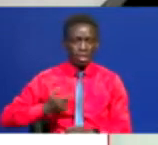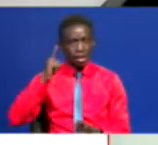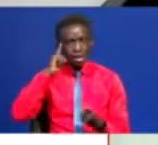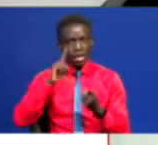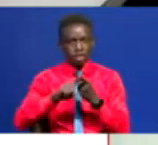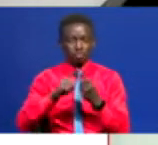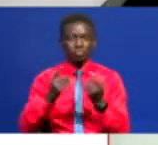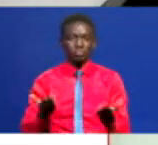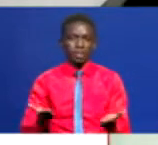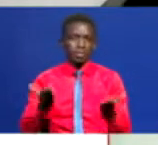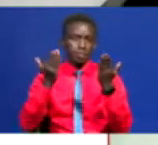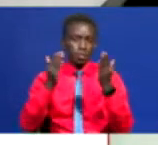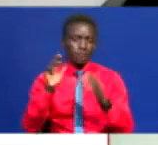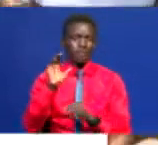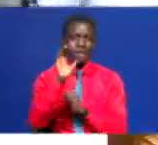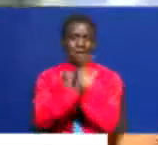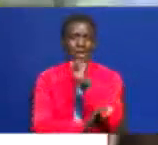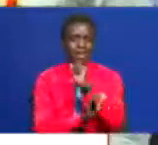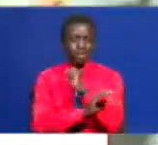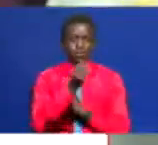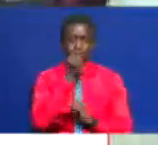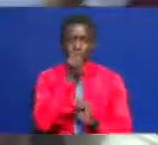country's food security.